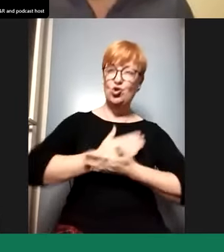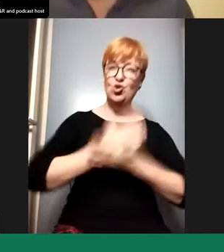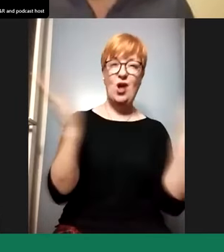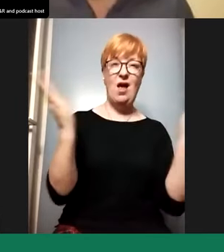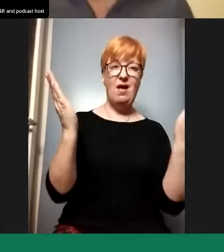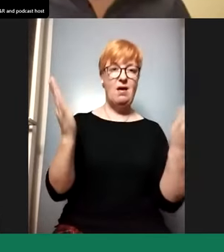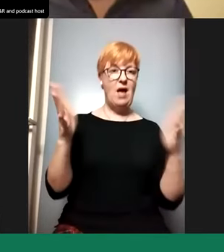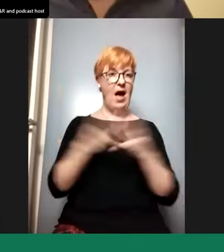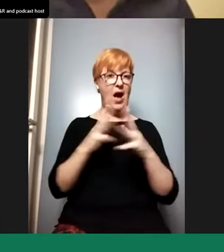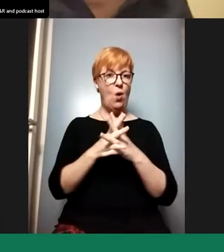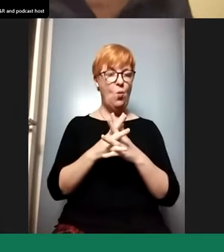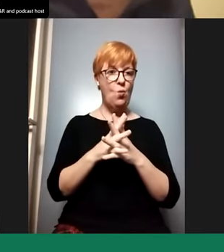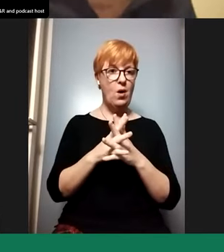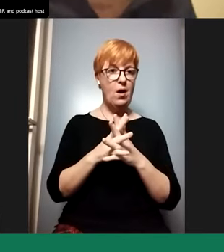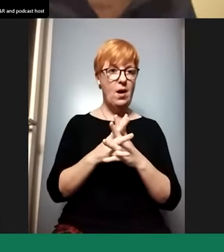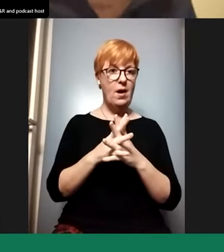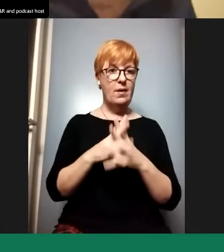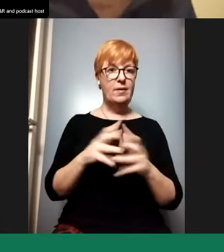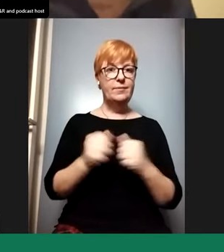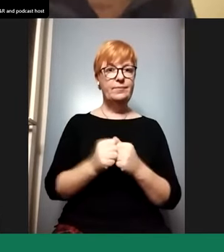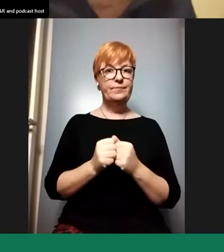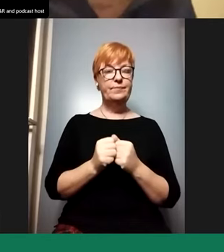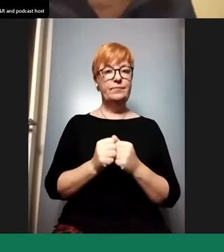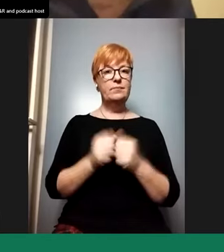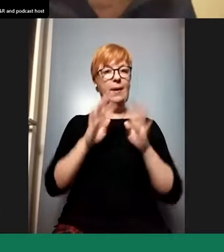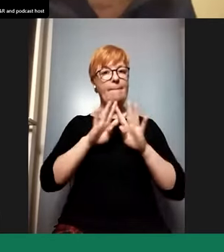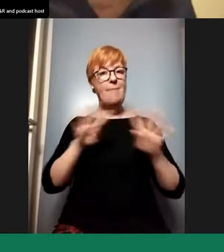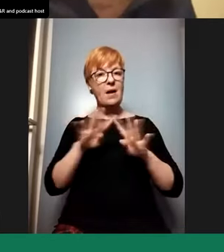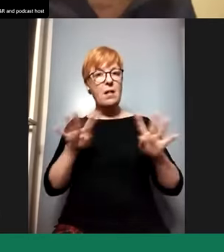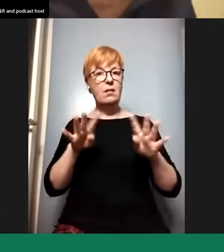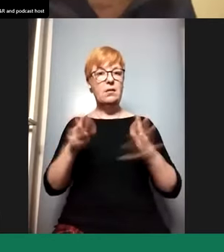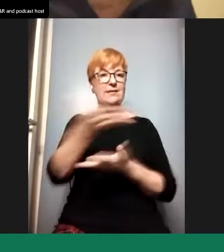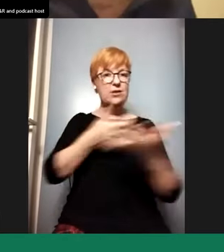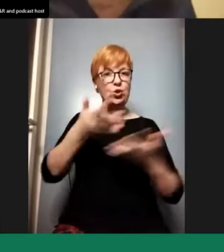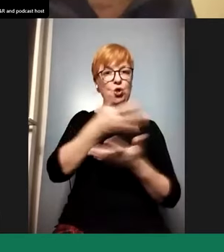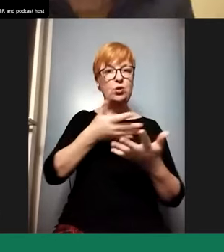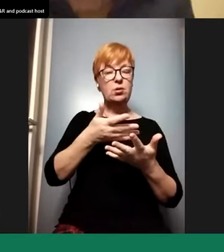panel discussion and your Sonia as well, how can we assure that it's shared?